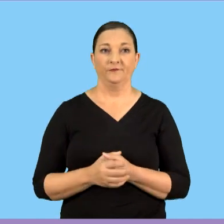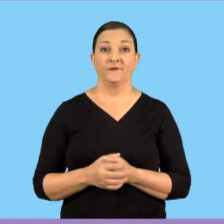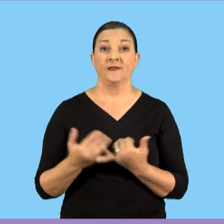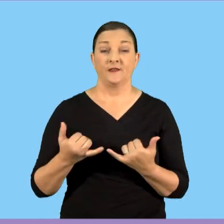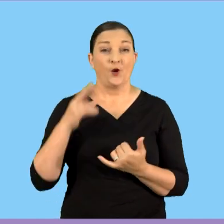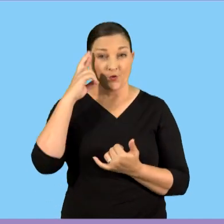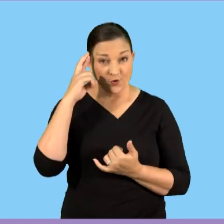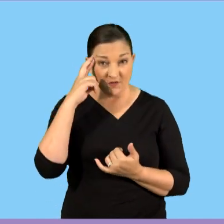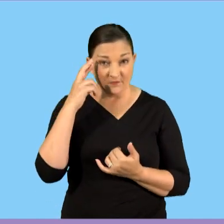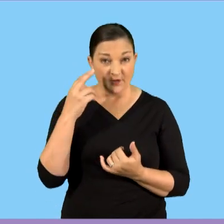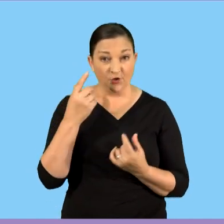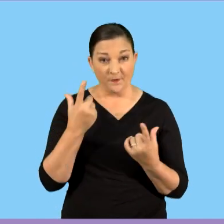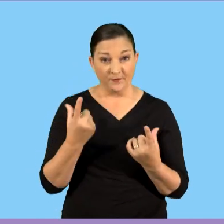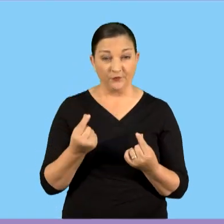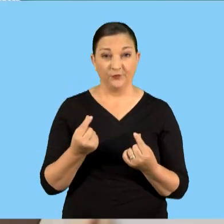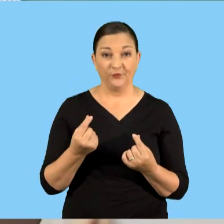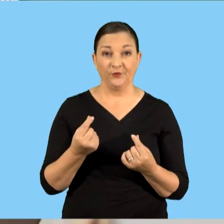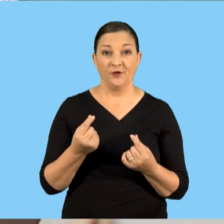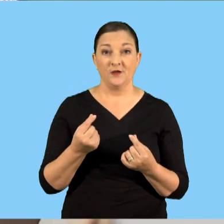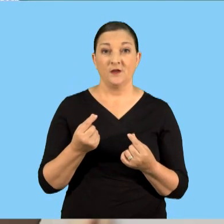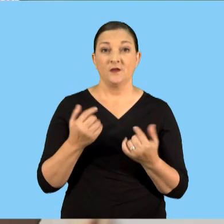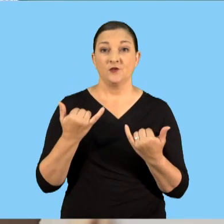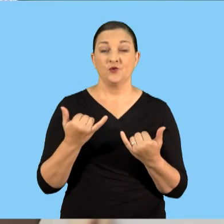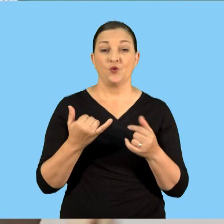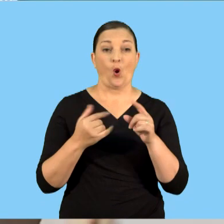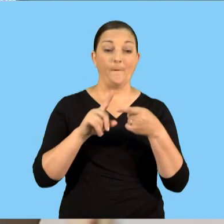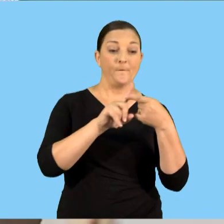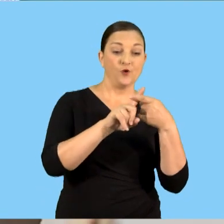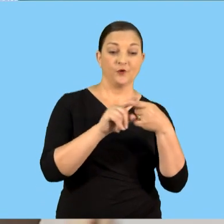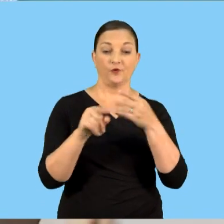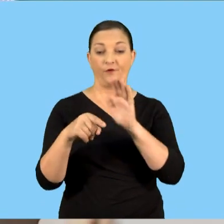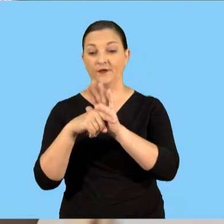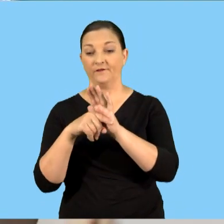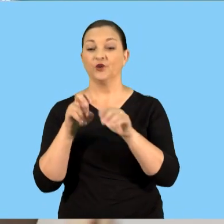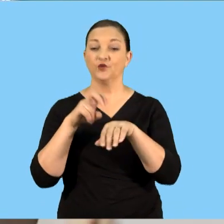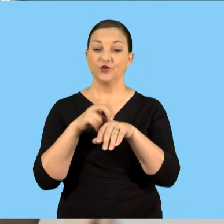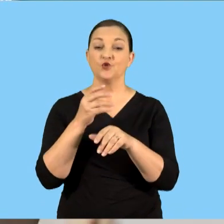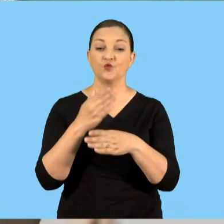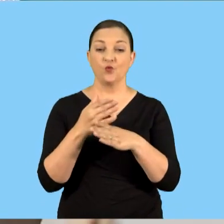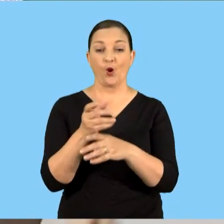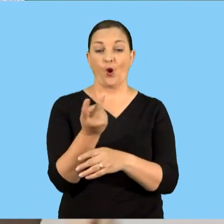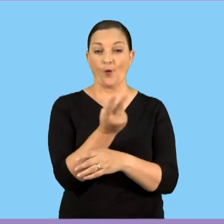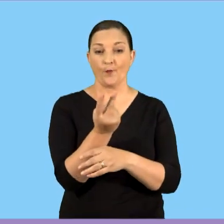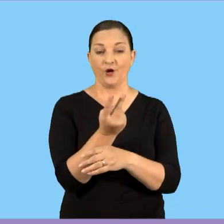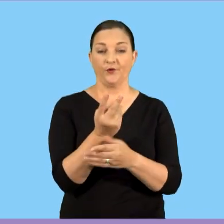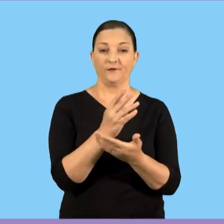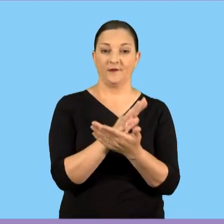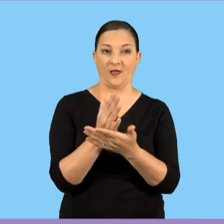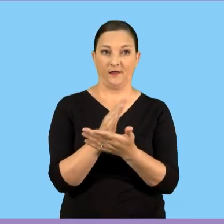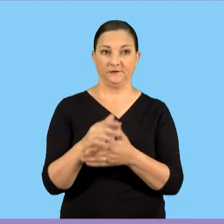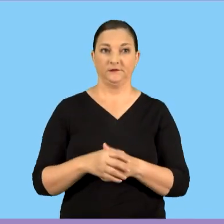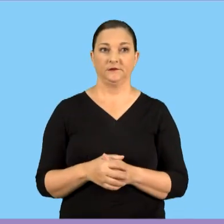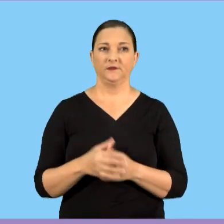working with multiple operations, and remember, you have to work on either sides of the positive or the negative. In this case, we just have